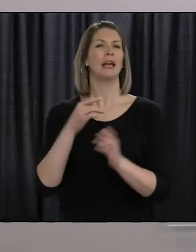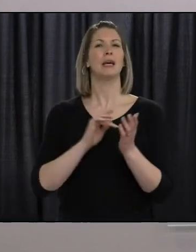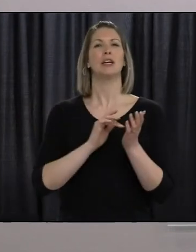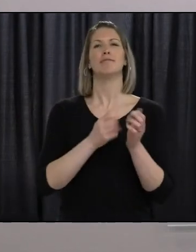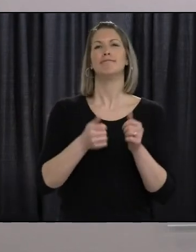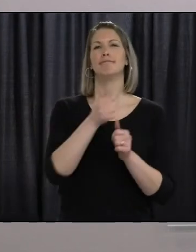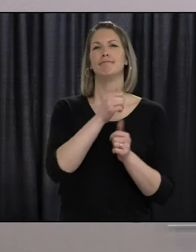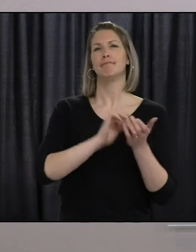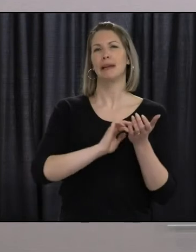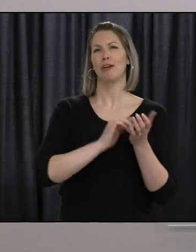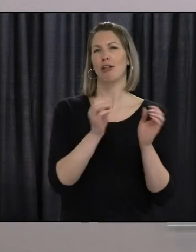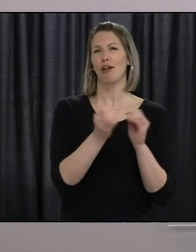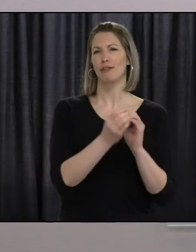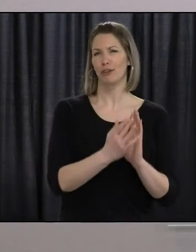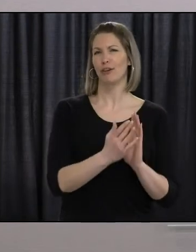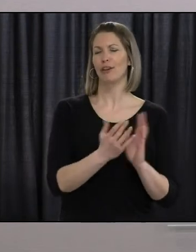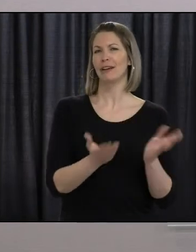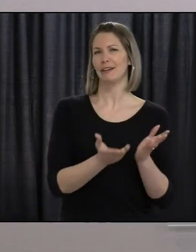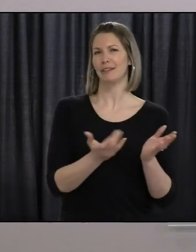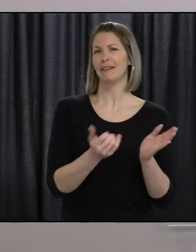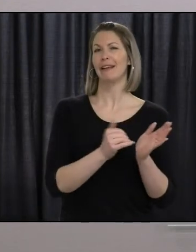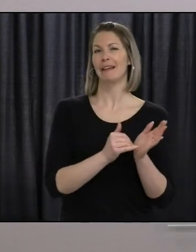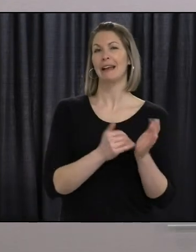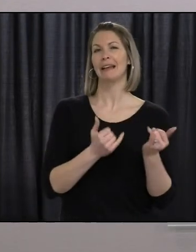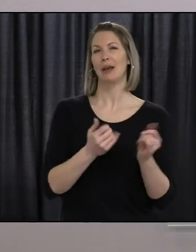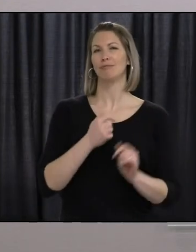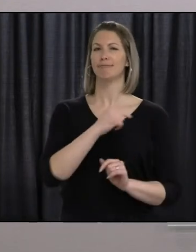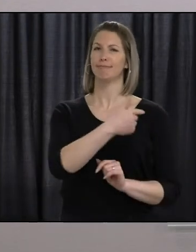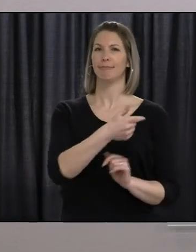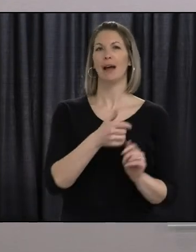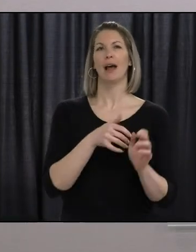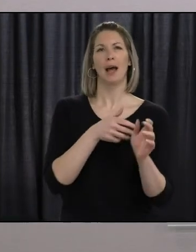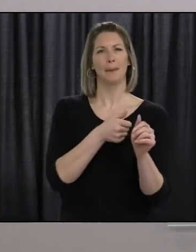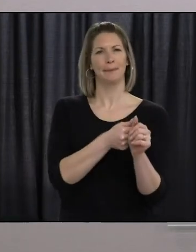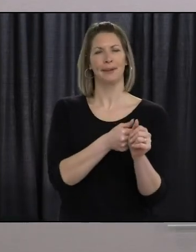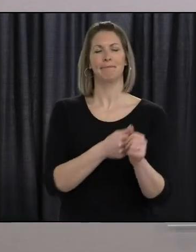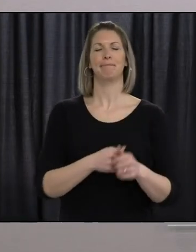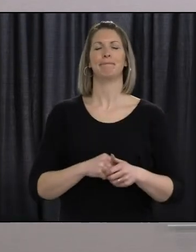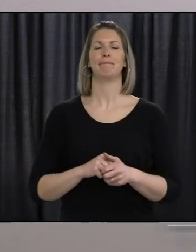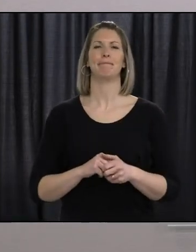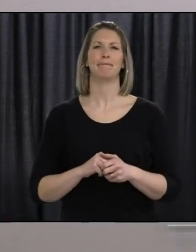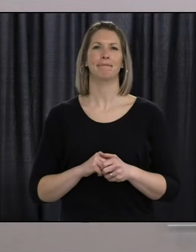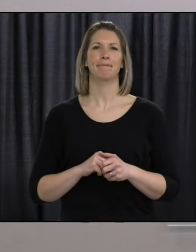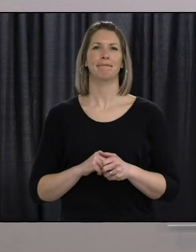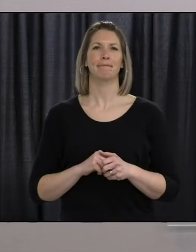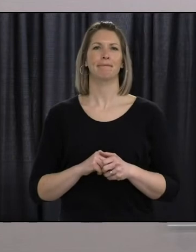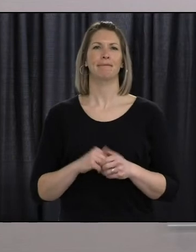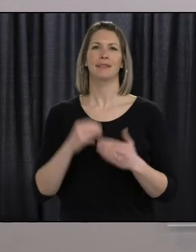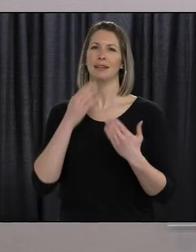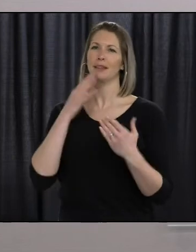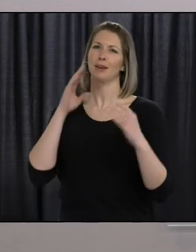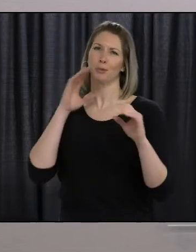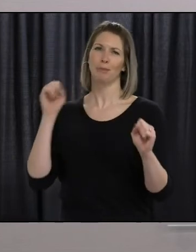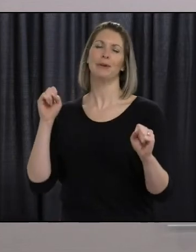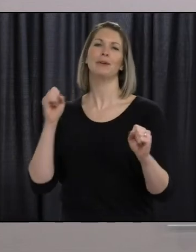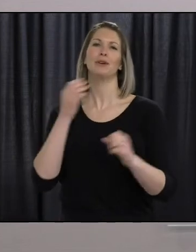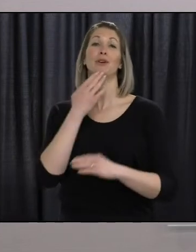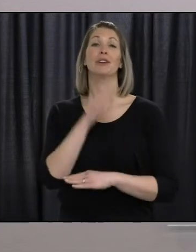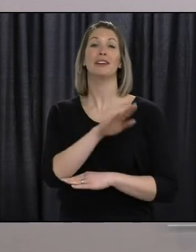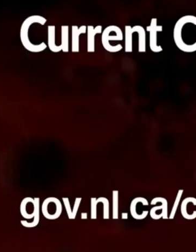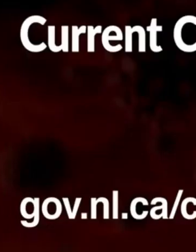us, and Dr. Fitzgerald will provide the information on the overnight update. Thank you, Premier. Good